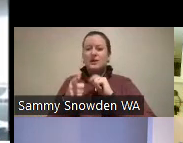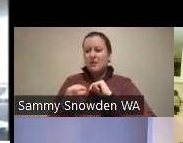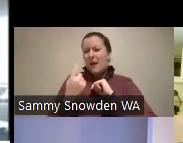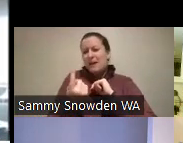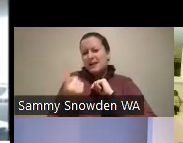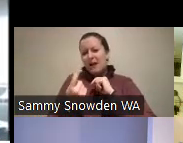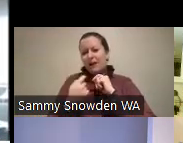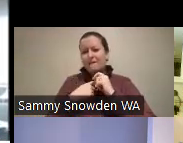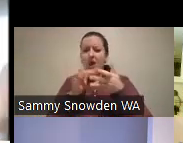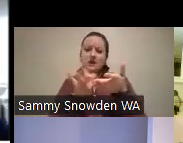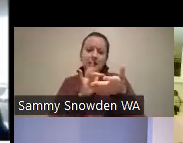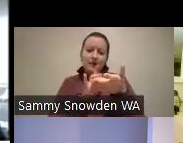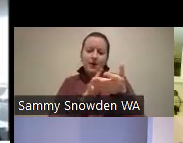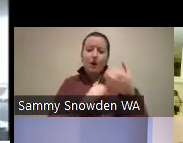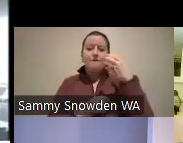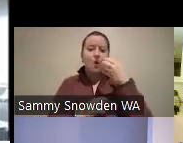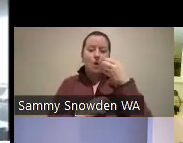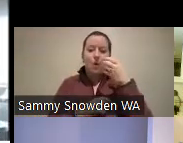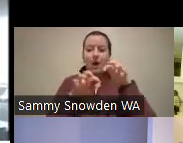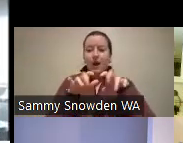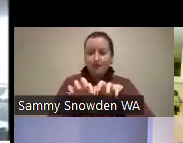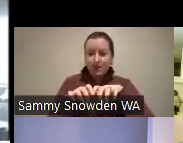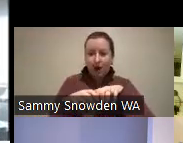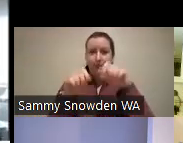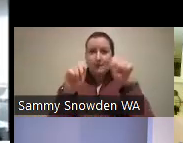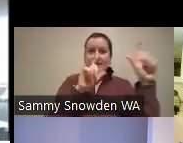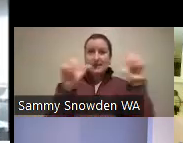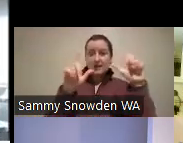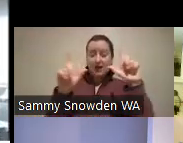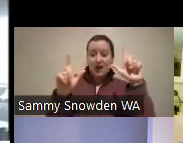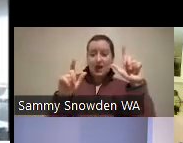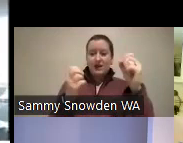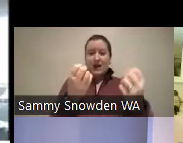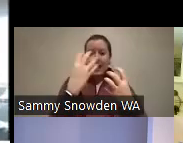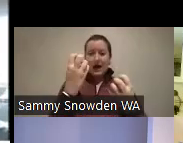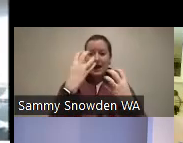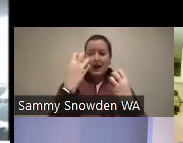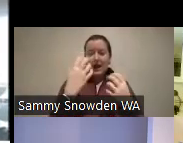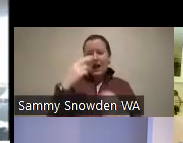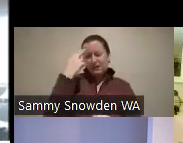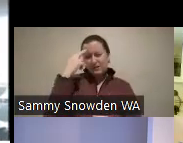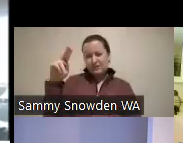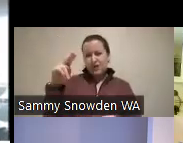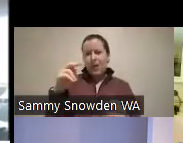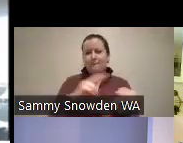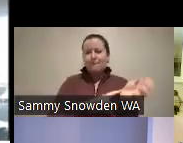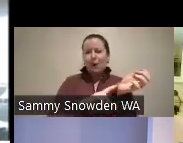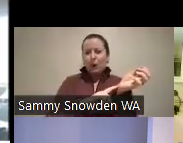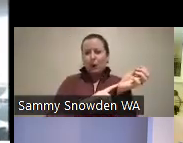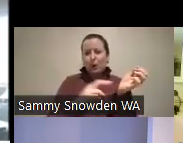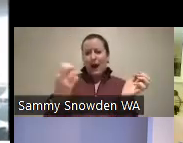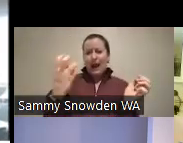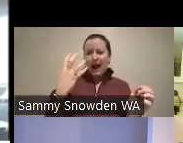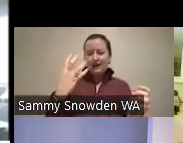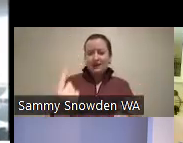Just turning the bright lights down, just so that your brain can start to calm down a couple of hours before you go to bed. Cut back on the caffeine